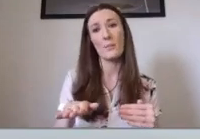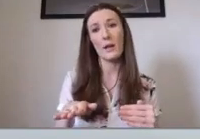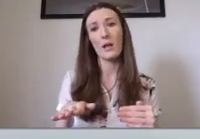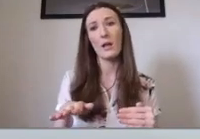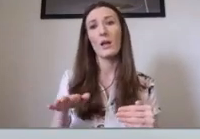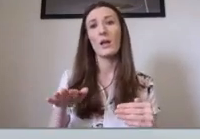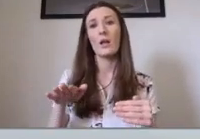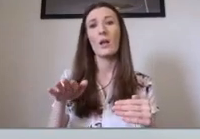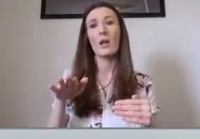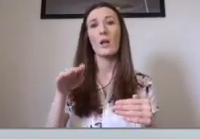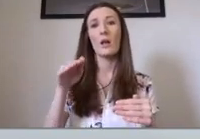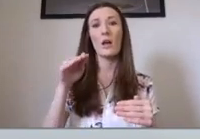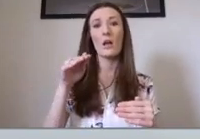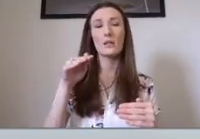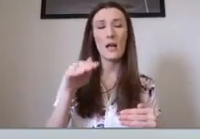start interpreting.